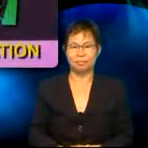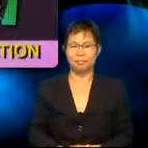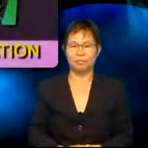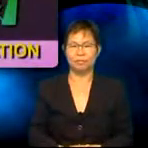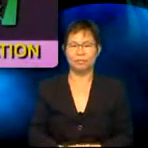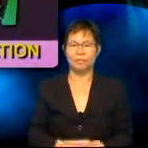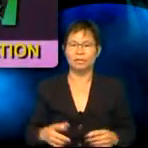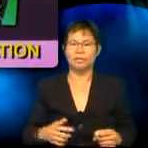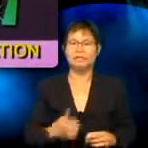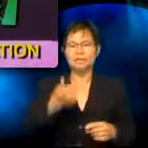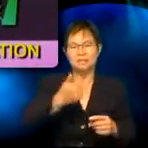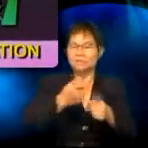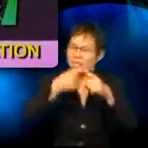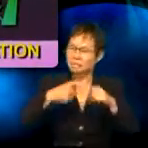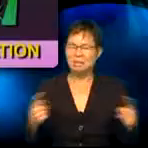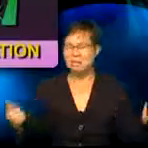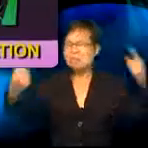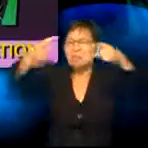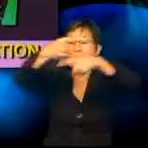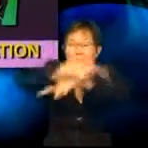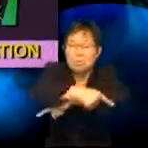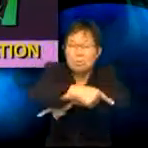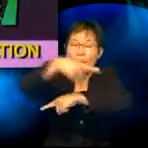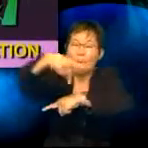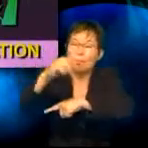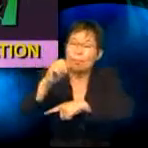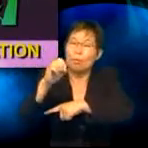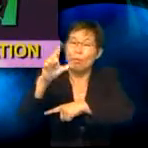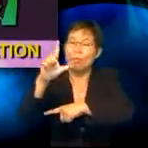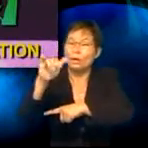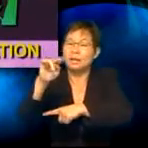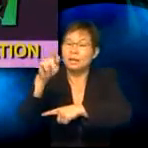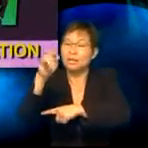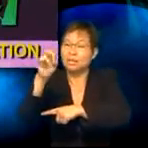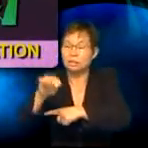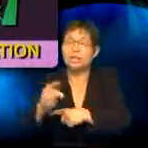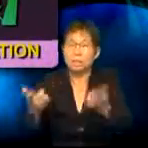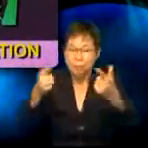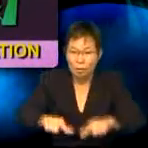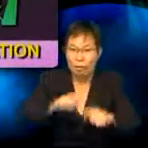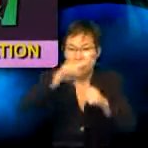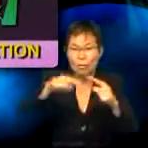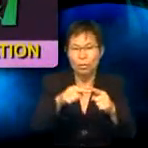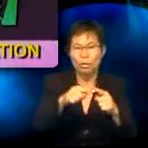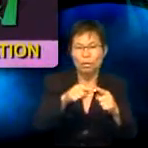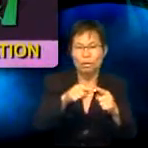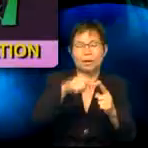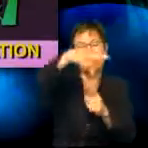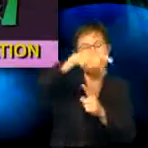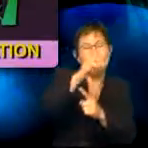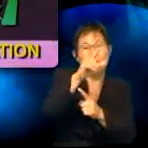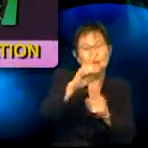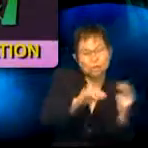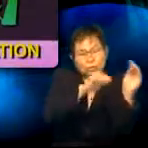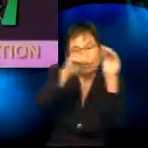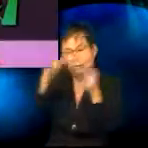Unlike self-pollination, cross-pollination takes place when pollen grains are transferred to a flower on